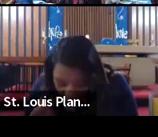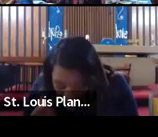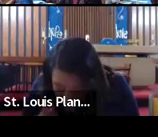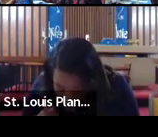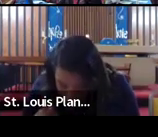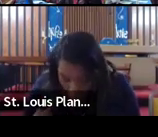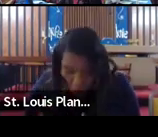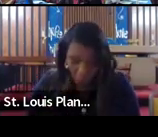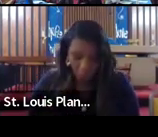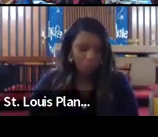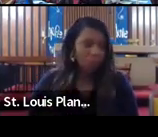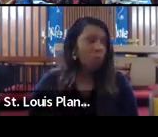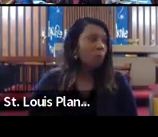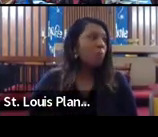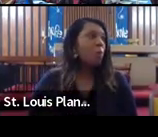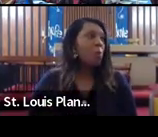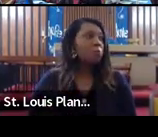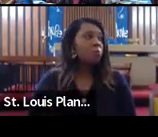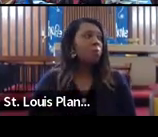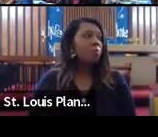just remember that.